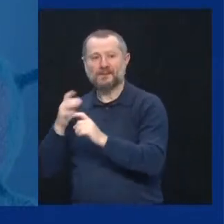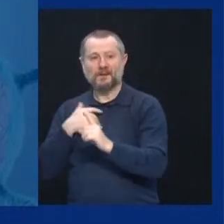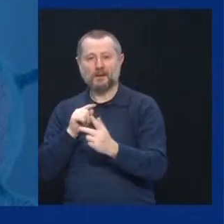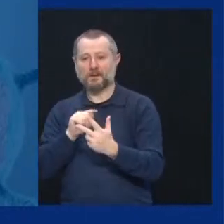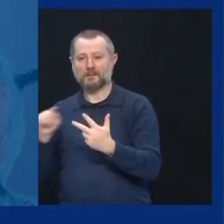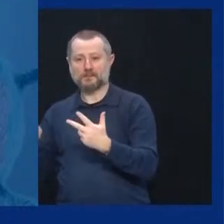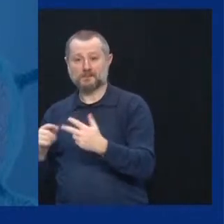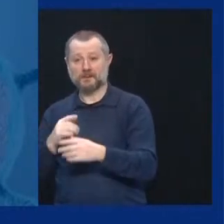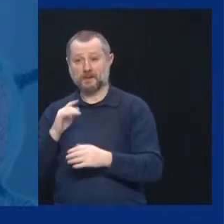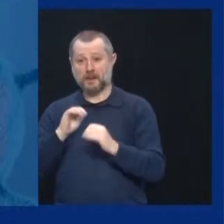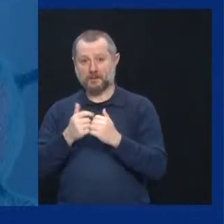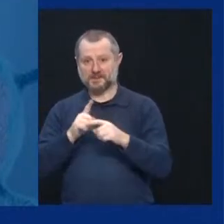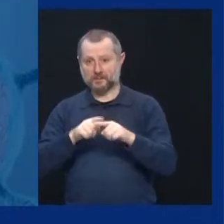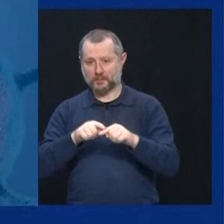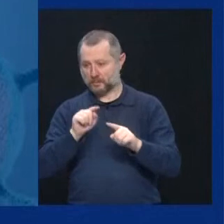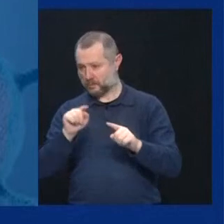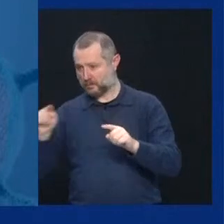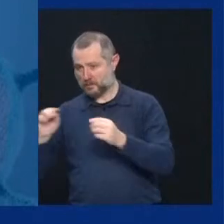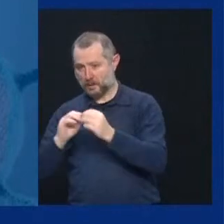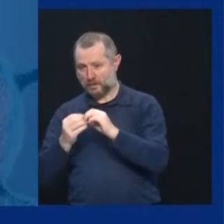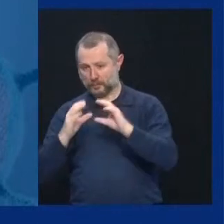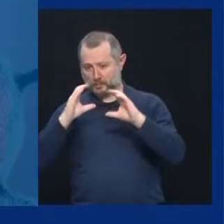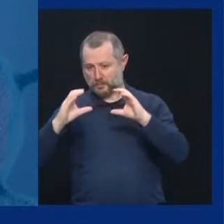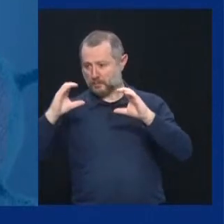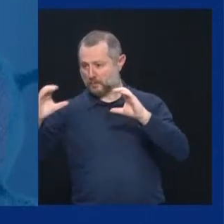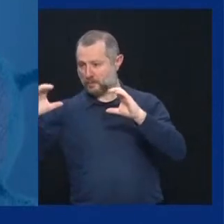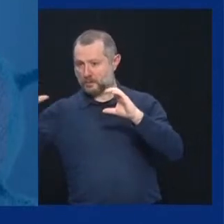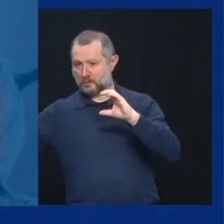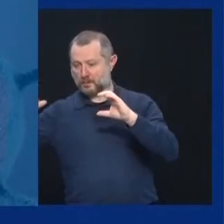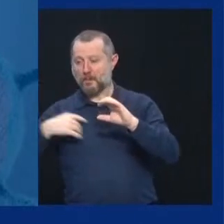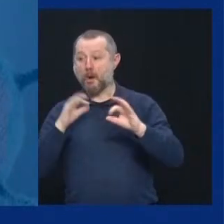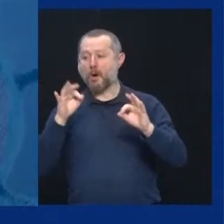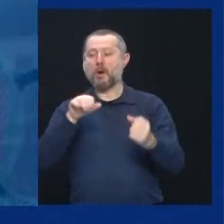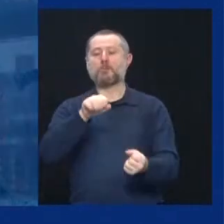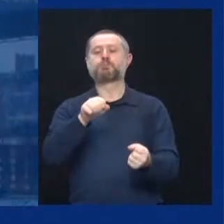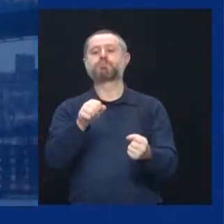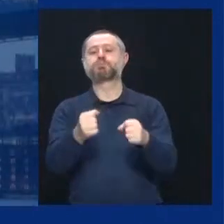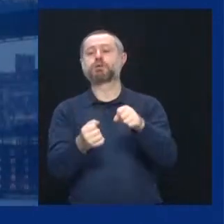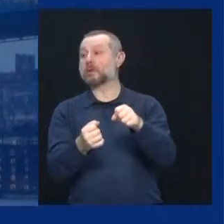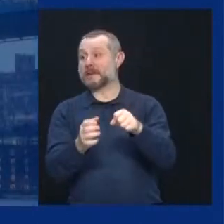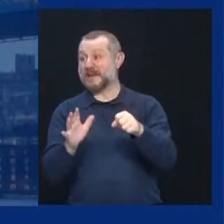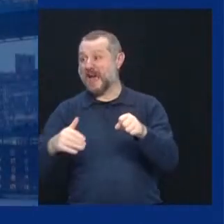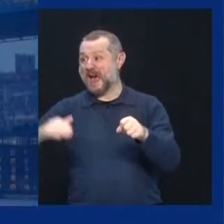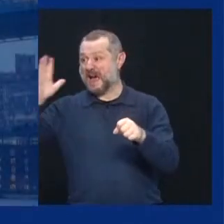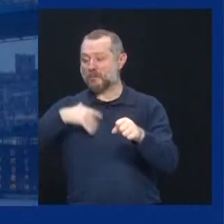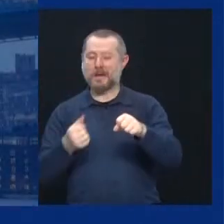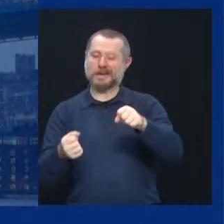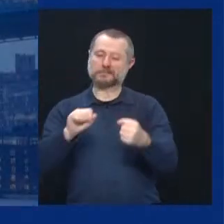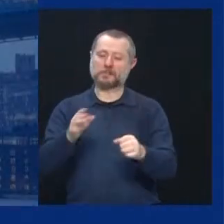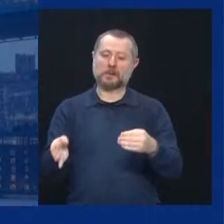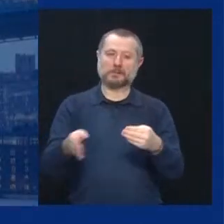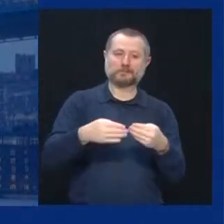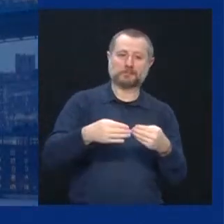depending on those numbers, you open the economic valve or you slow the economic valve.